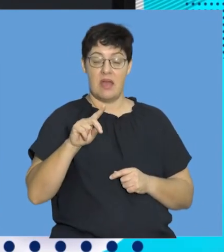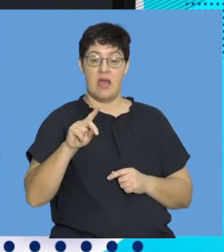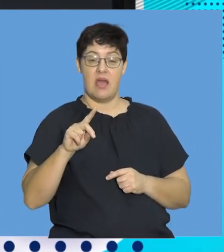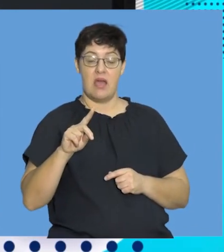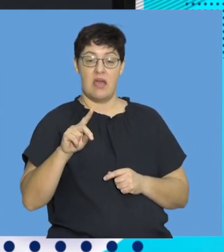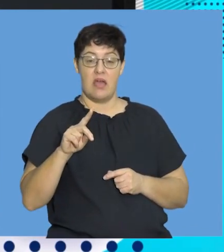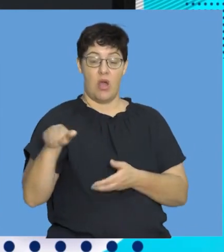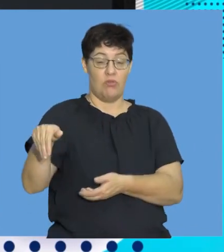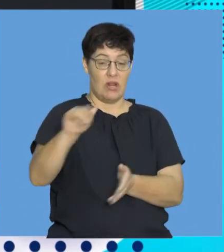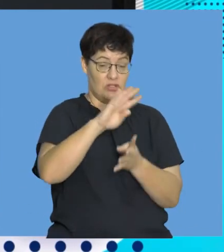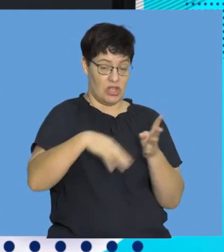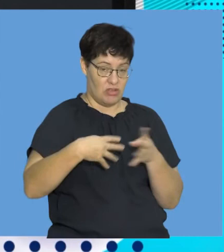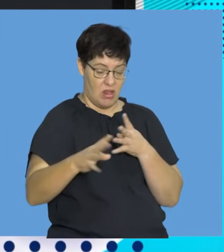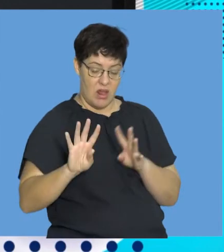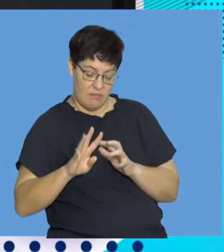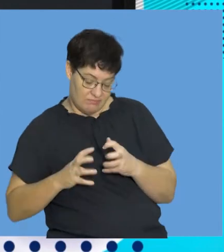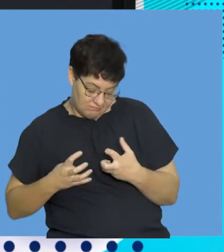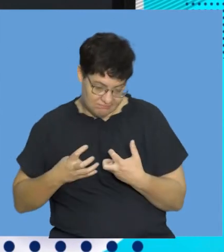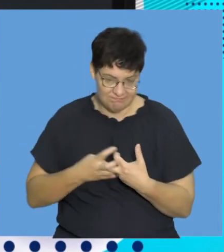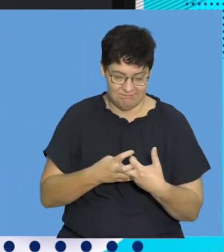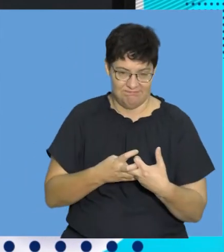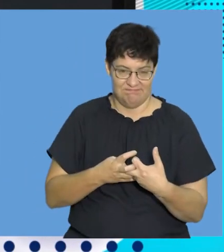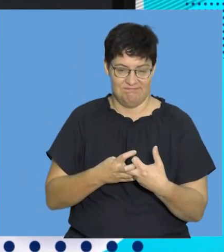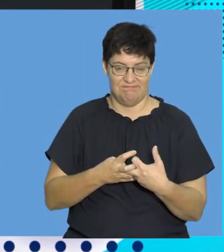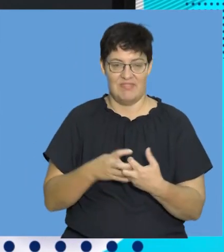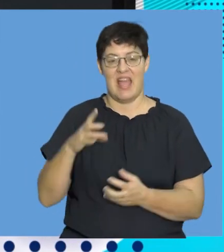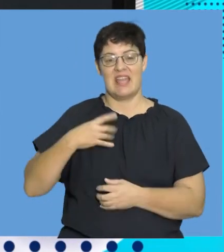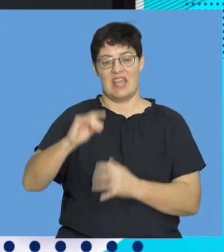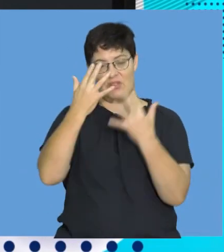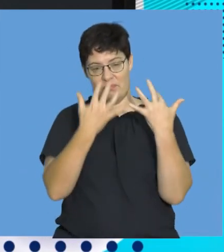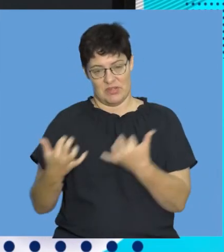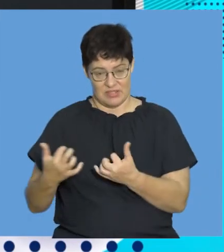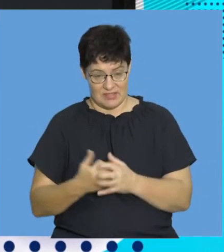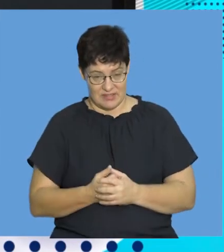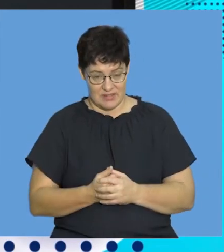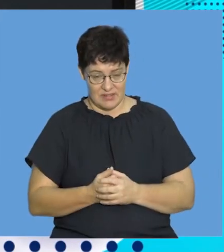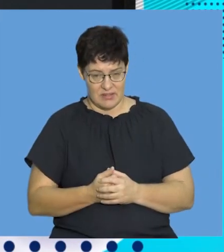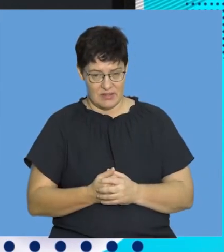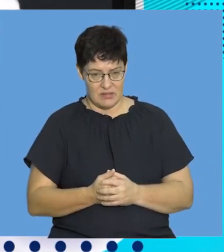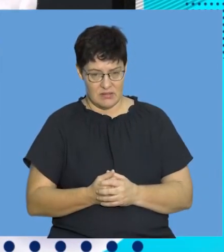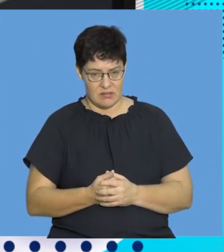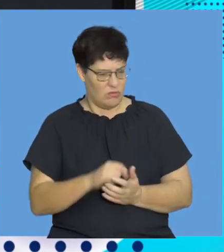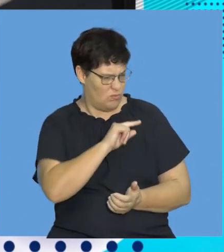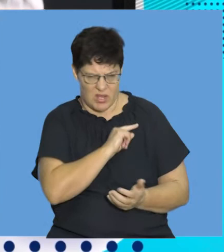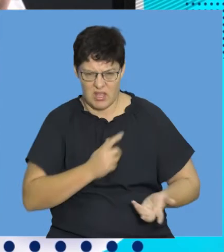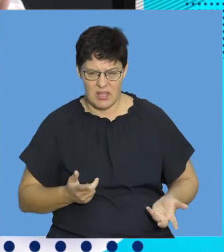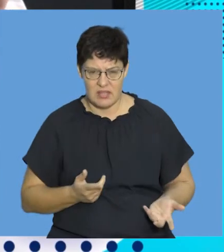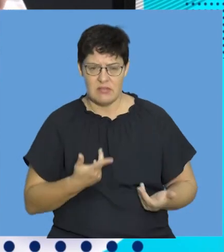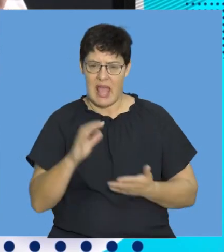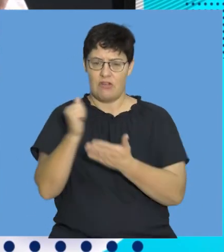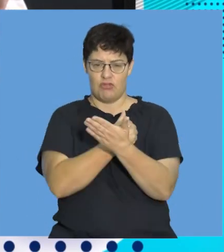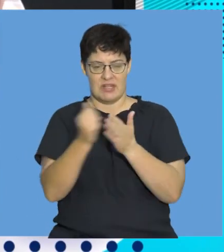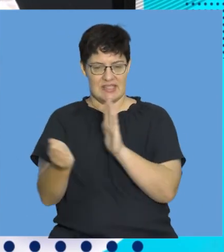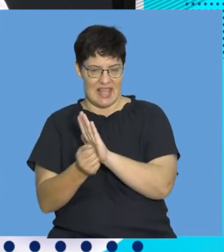collection schedule would actually feed in to your cash budget. Why? Because we said it's credit